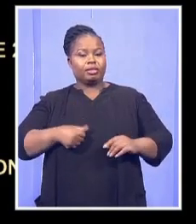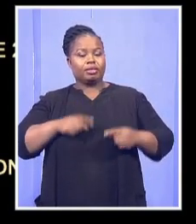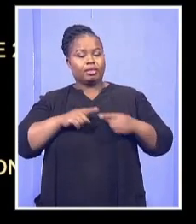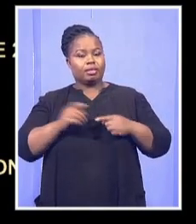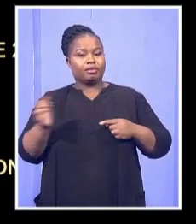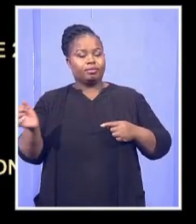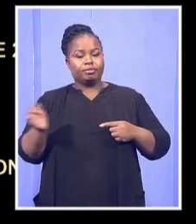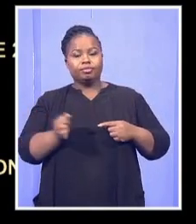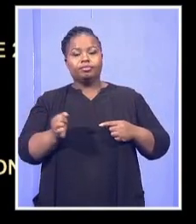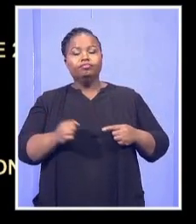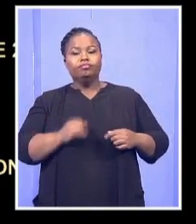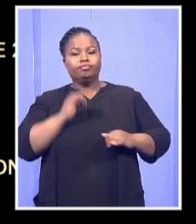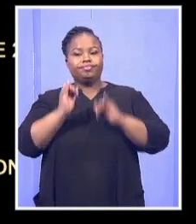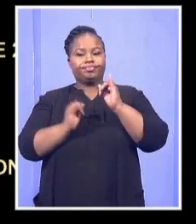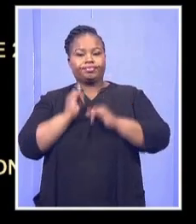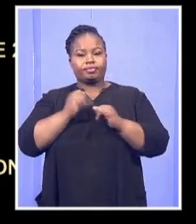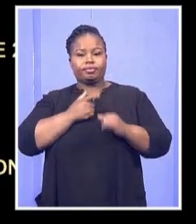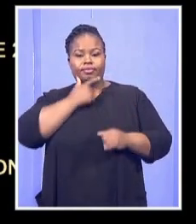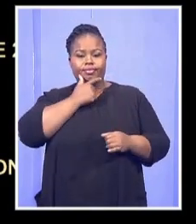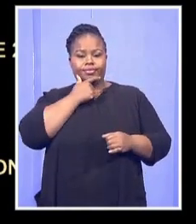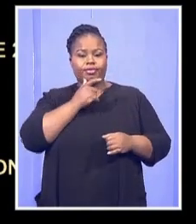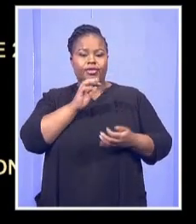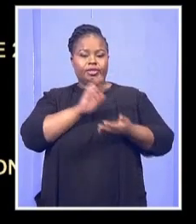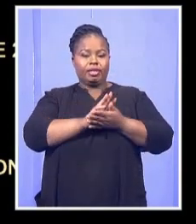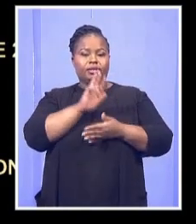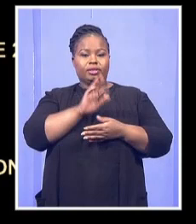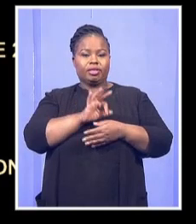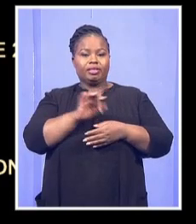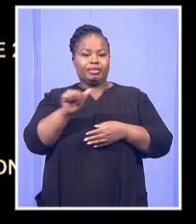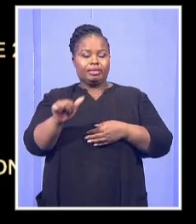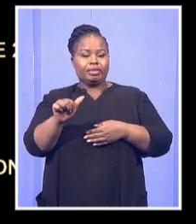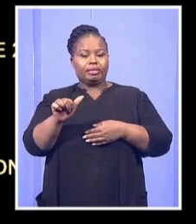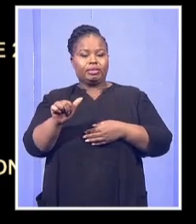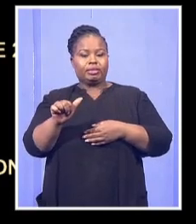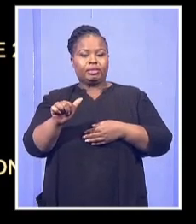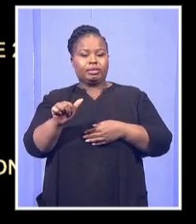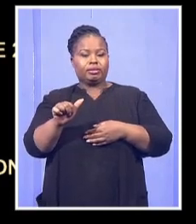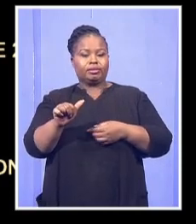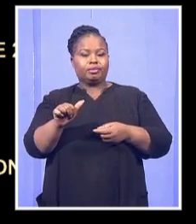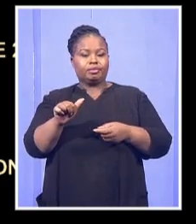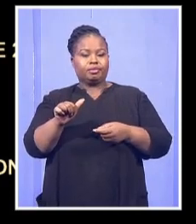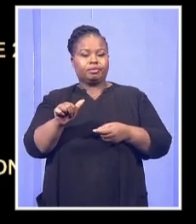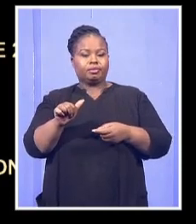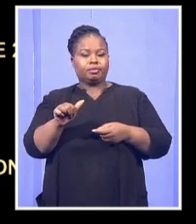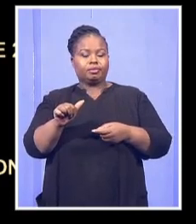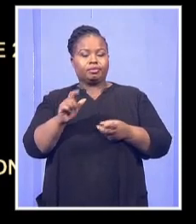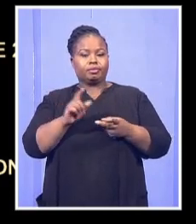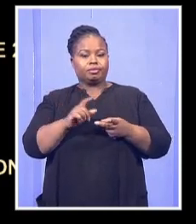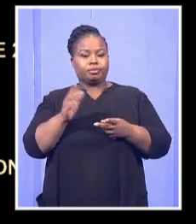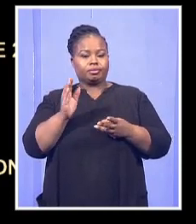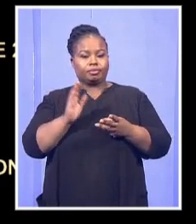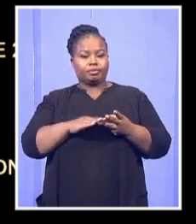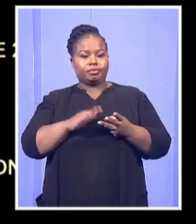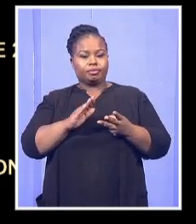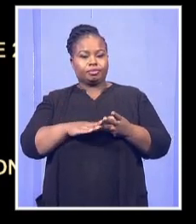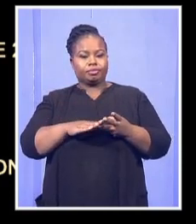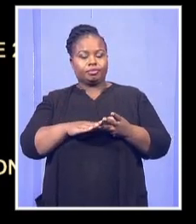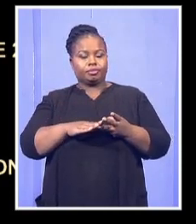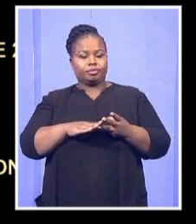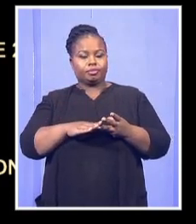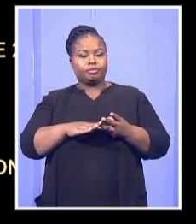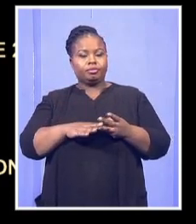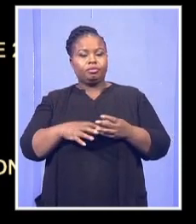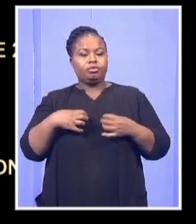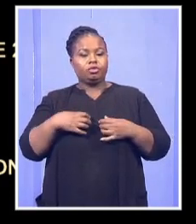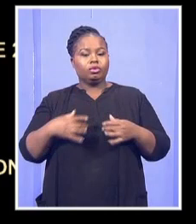of December in 1936. We get now into the further part of her own